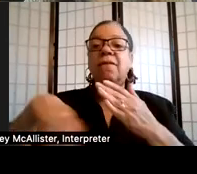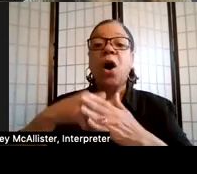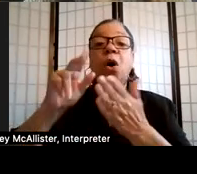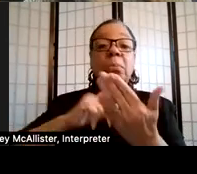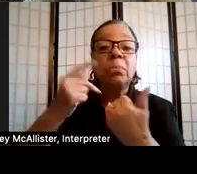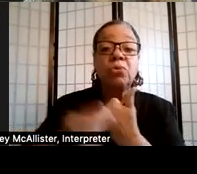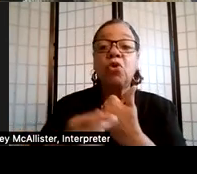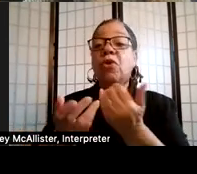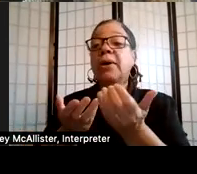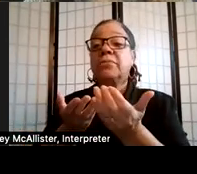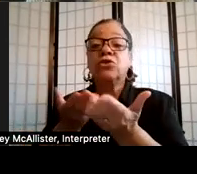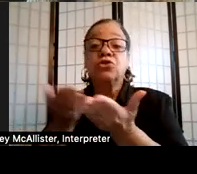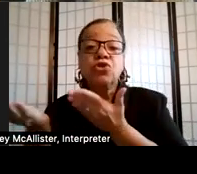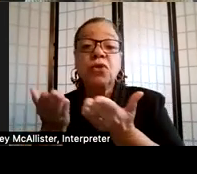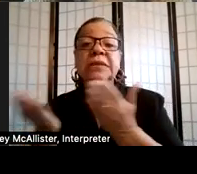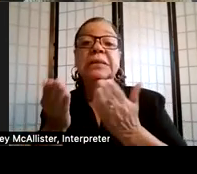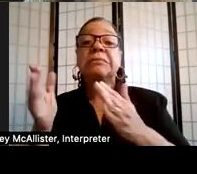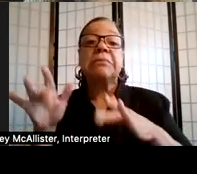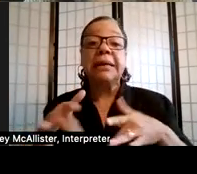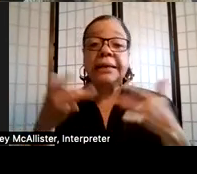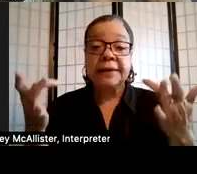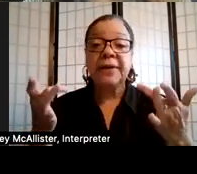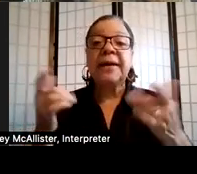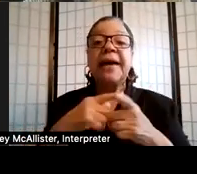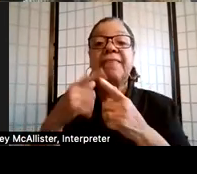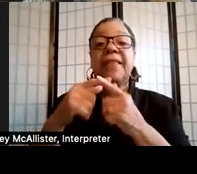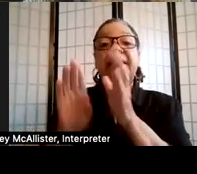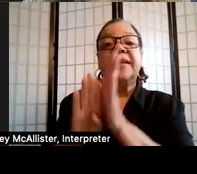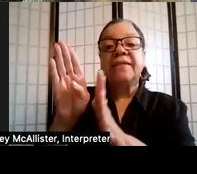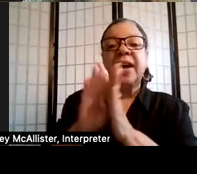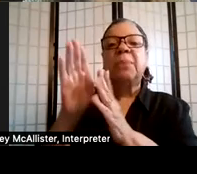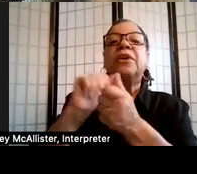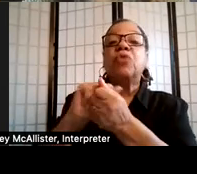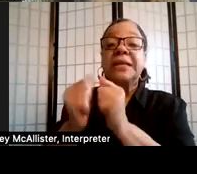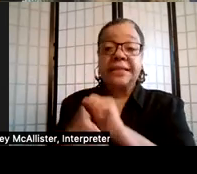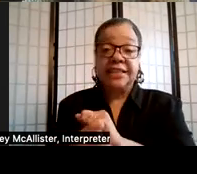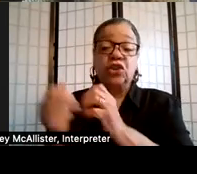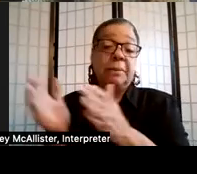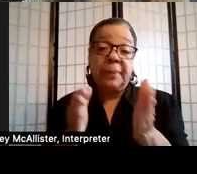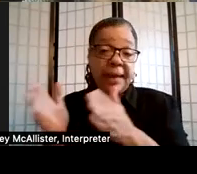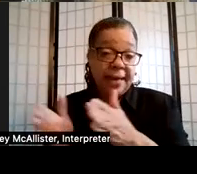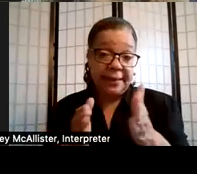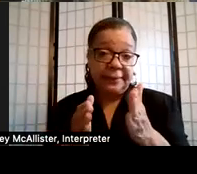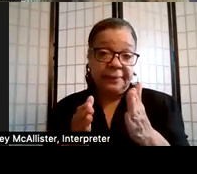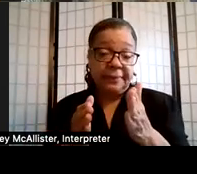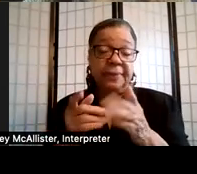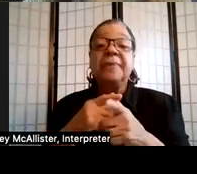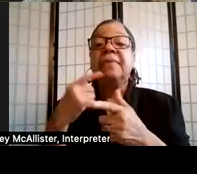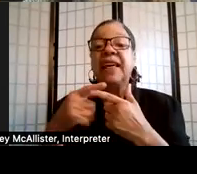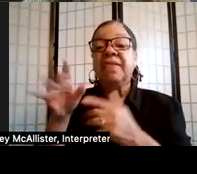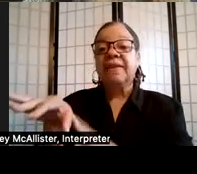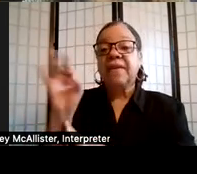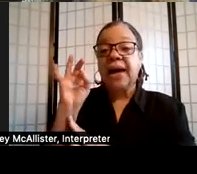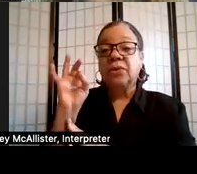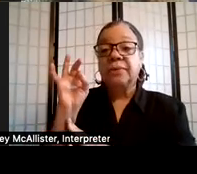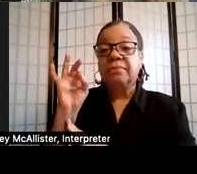services, and activities, and then develop a transition plan to address the issues that were uncovered. They are